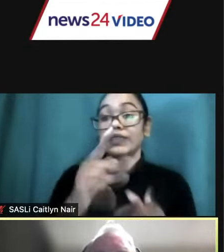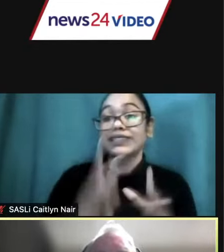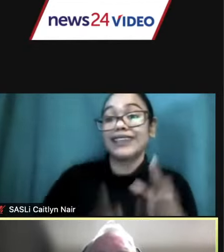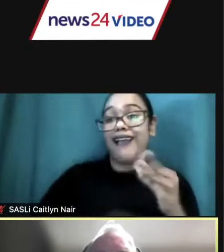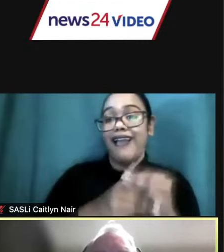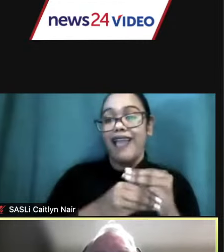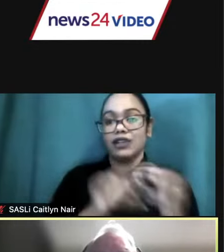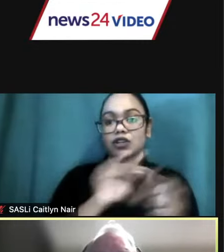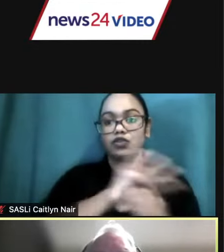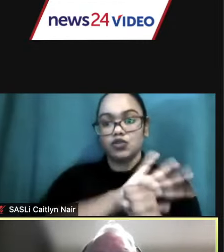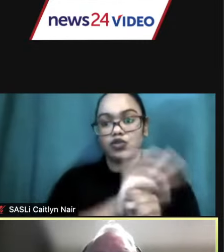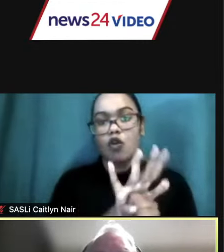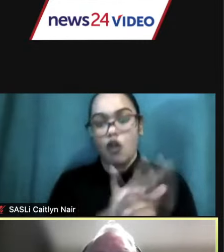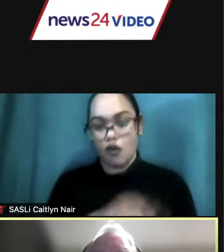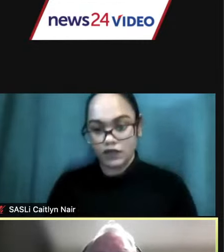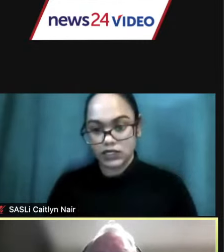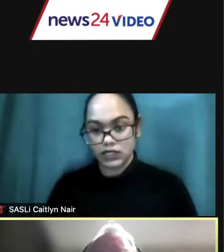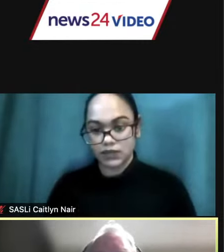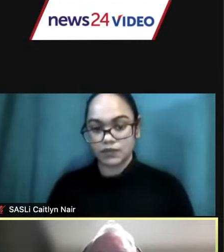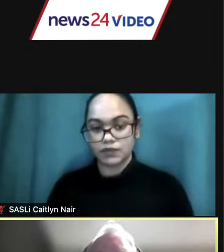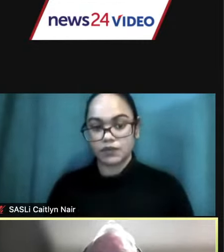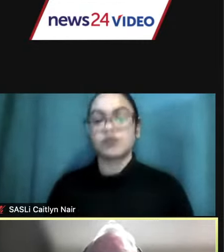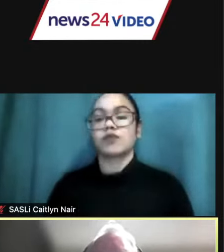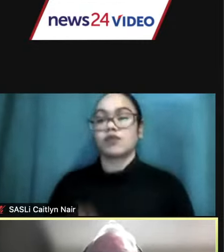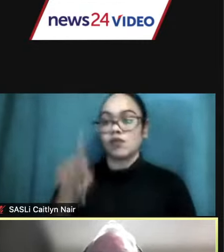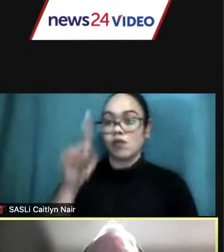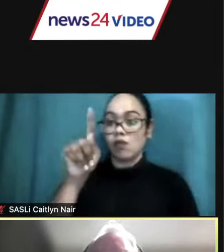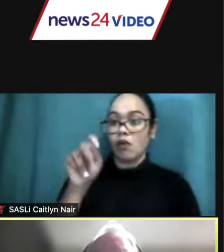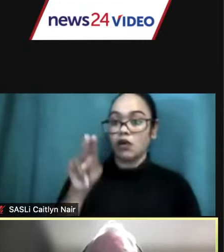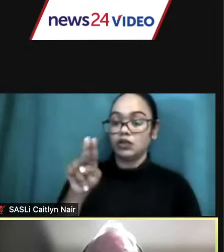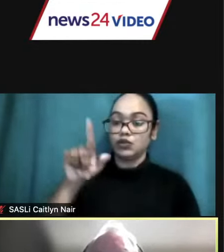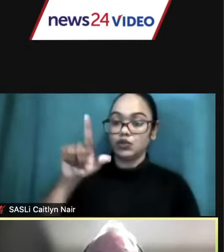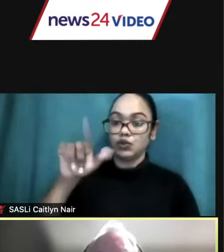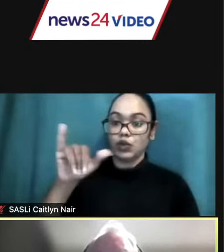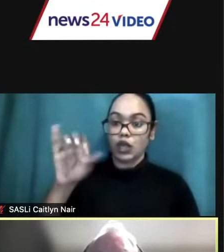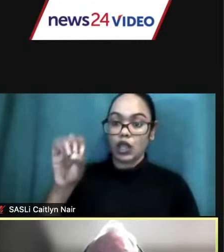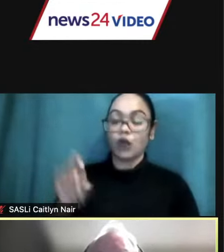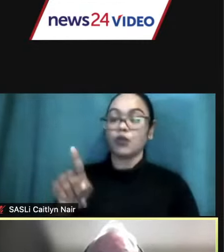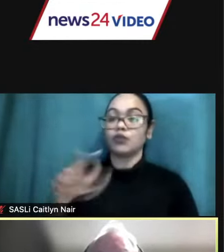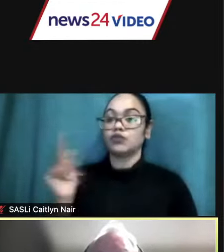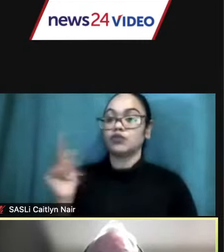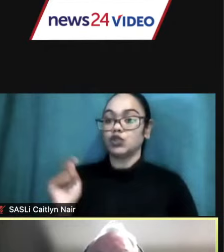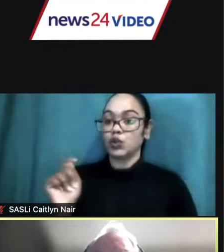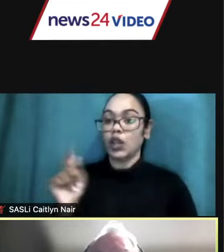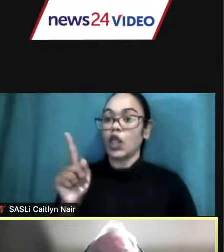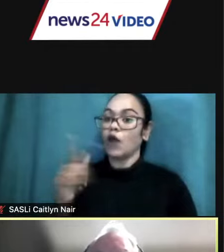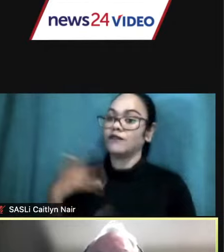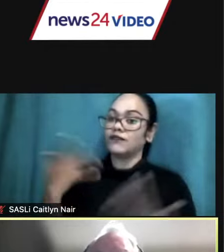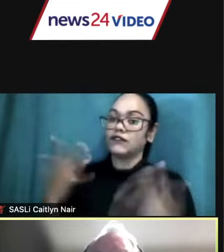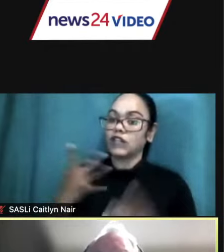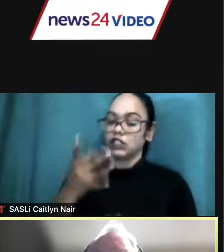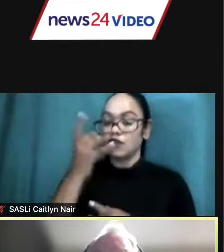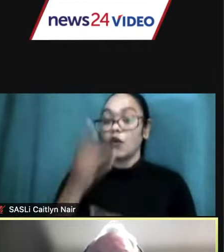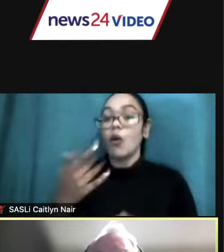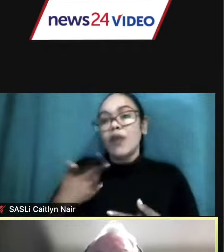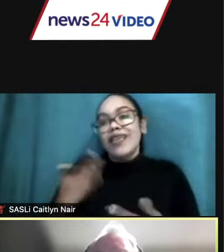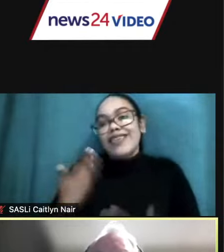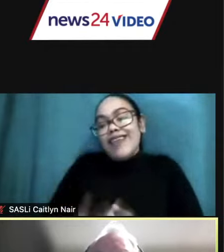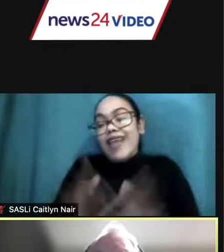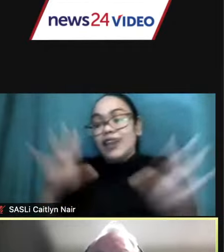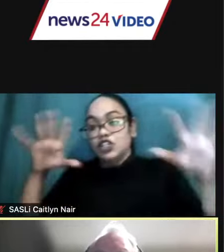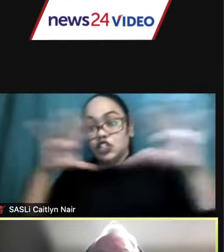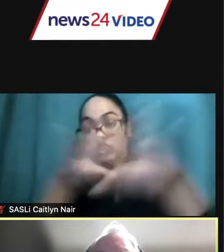And as Tullio highlighted at the beginning, we can make some predictions about the impact of the